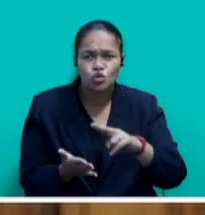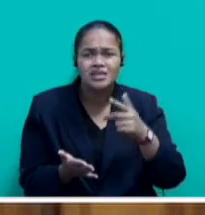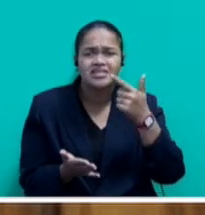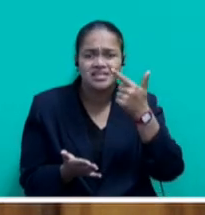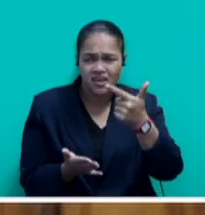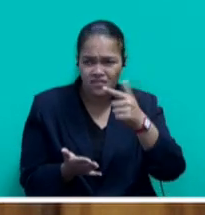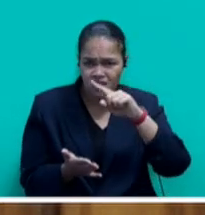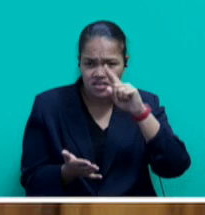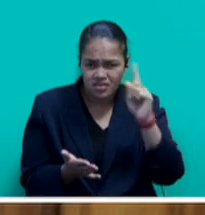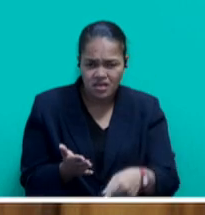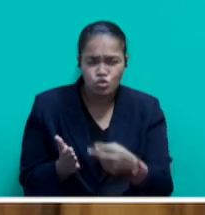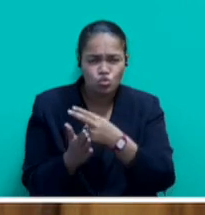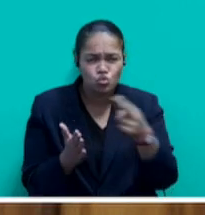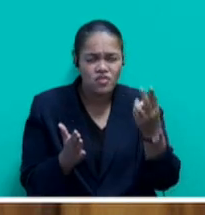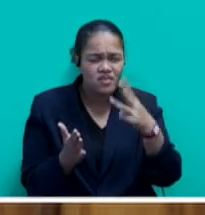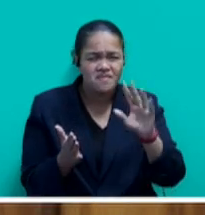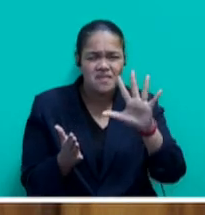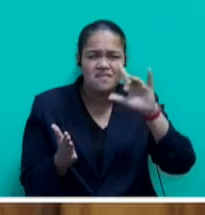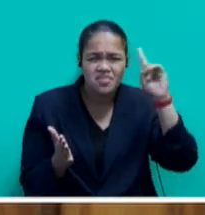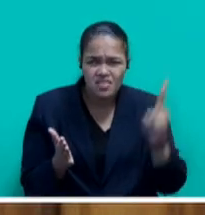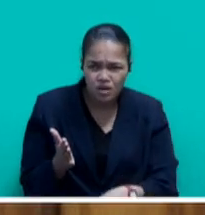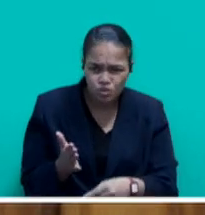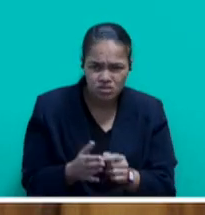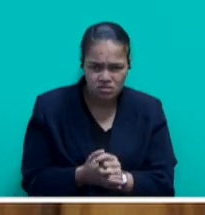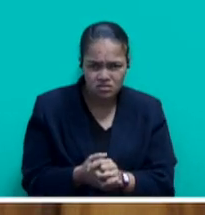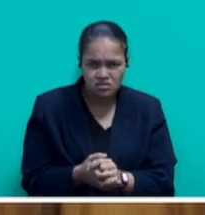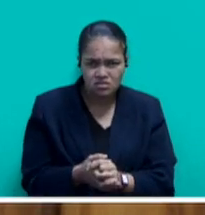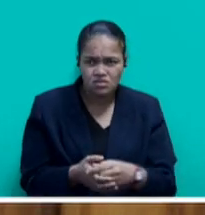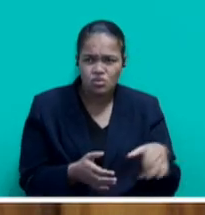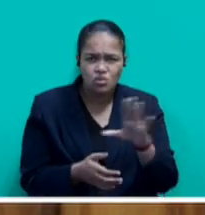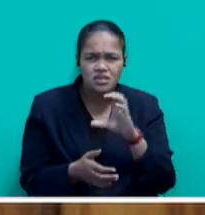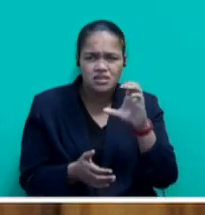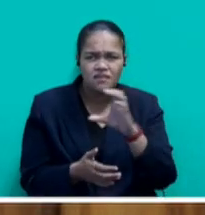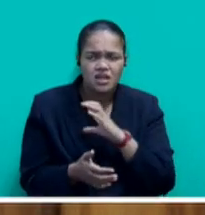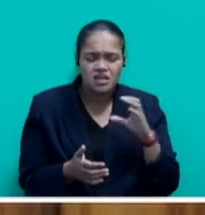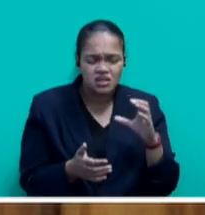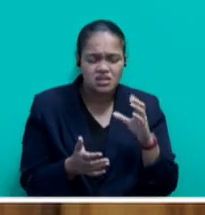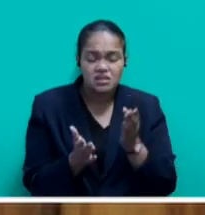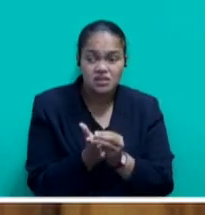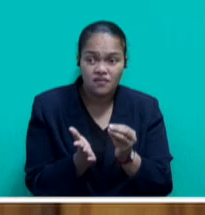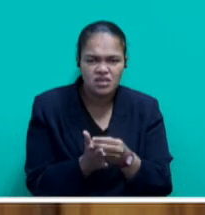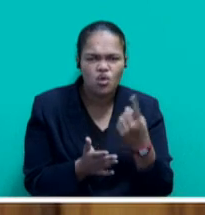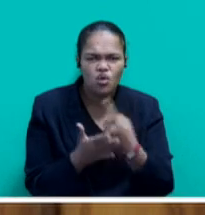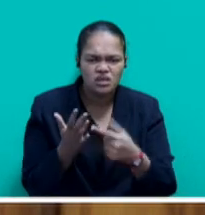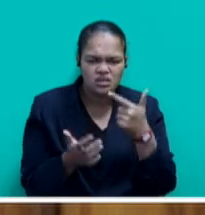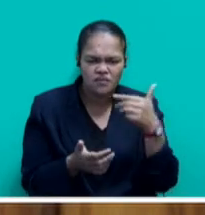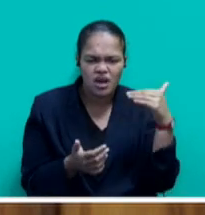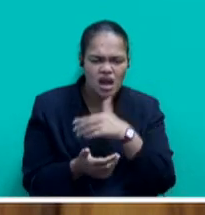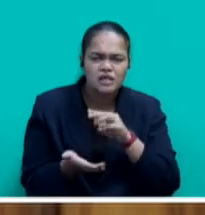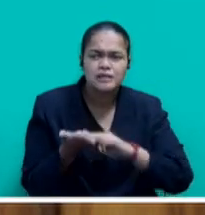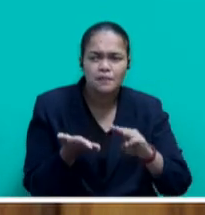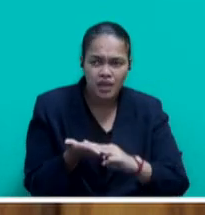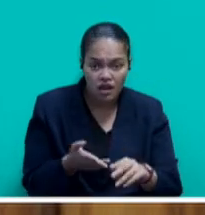27,000 to 35,000. Initially, the cost of the civil service was only 700 million, Mr. Speaker, sir. When